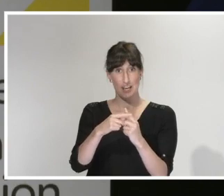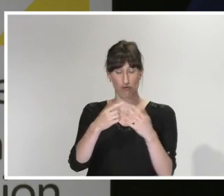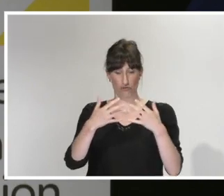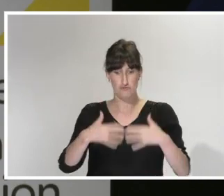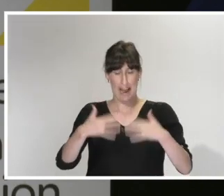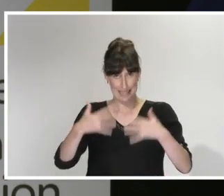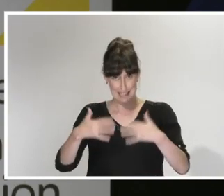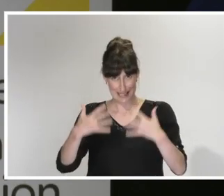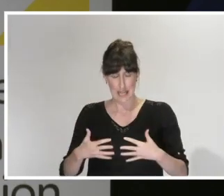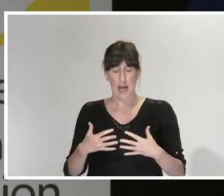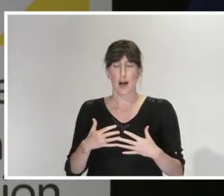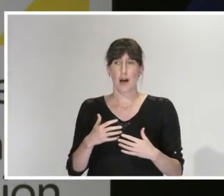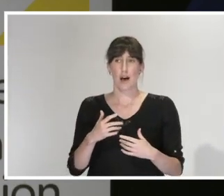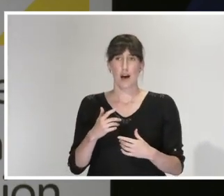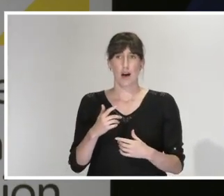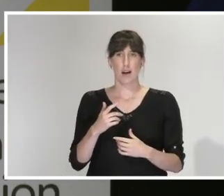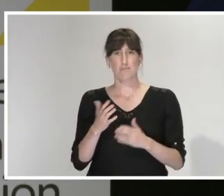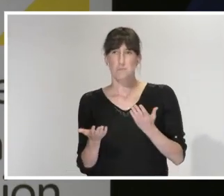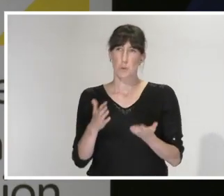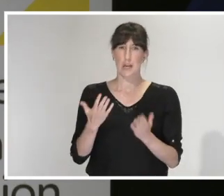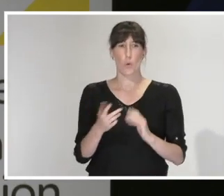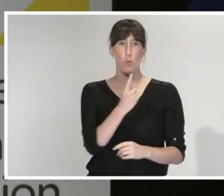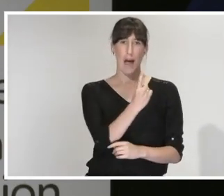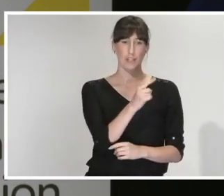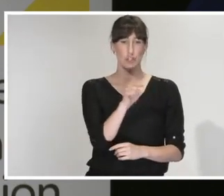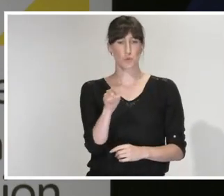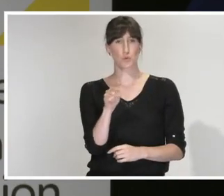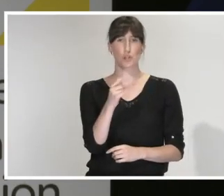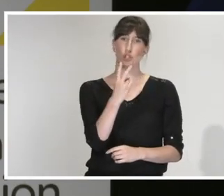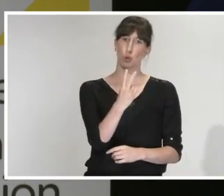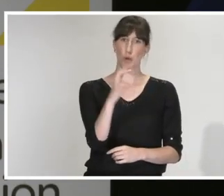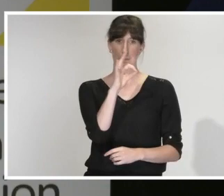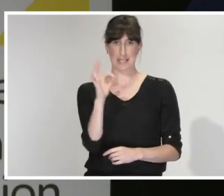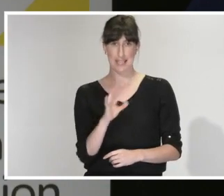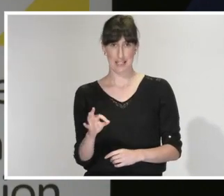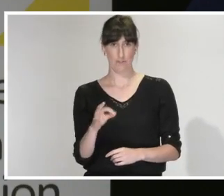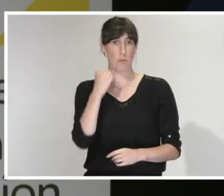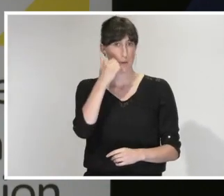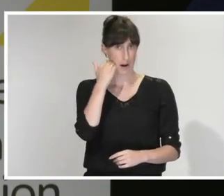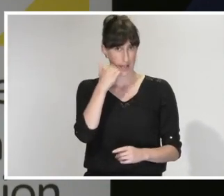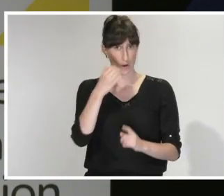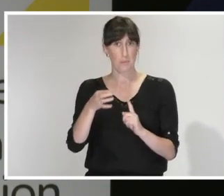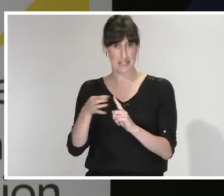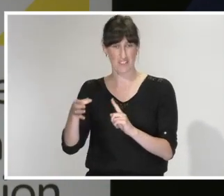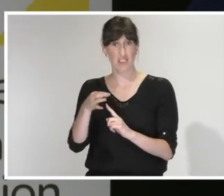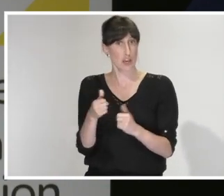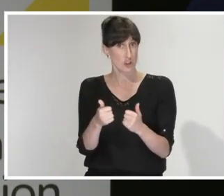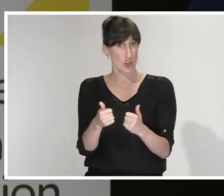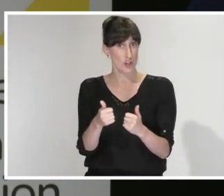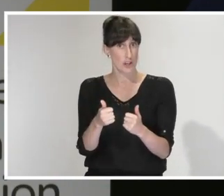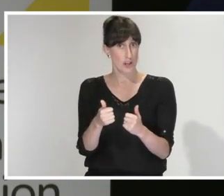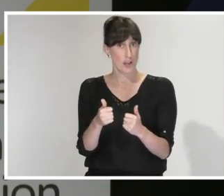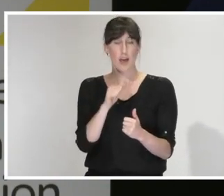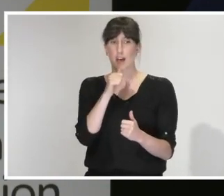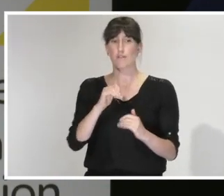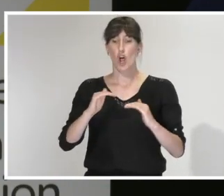but they are between 1% and 2% for Māori and Pacific, which is good. In fact, a lower positivity rate